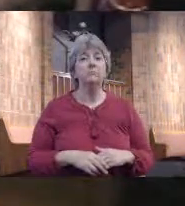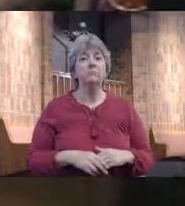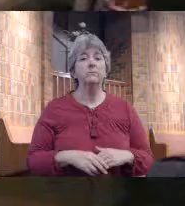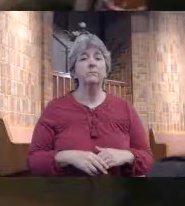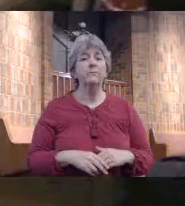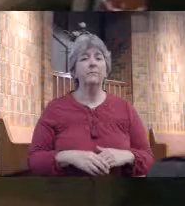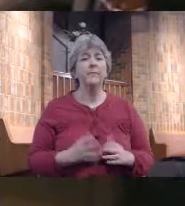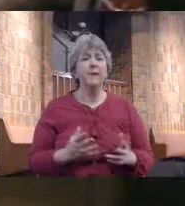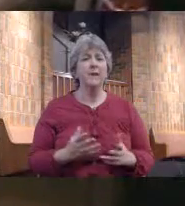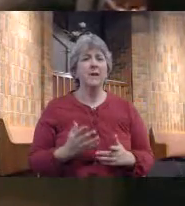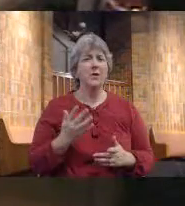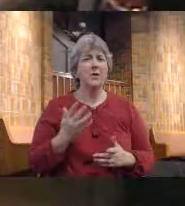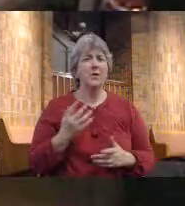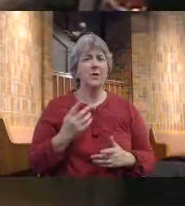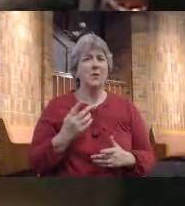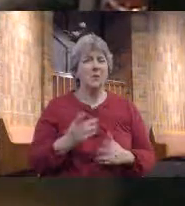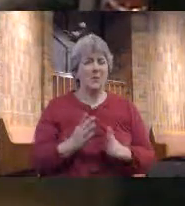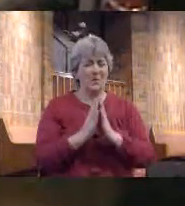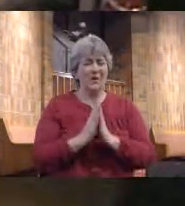But why do you pray?